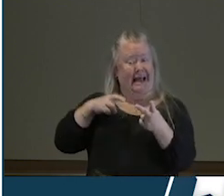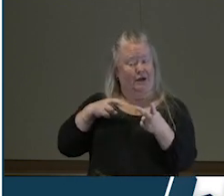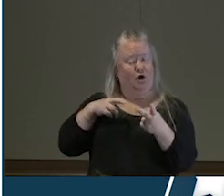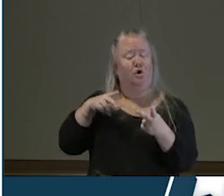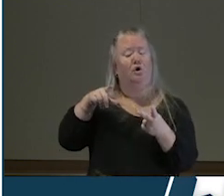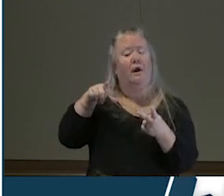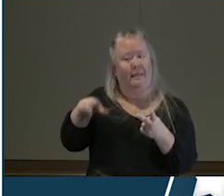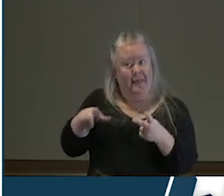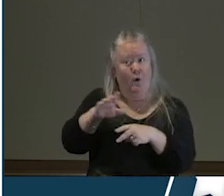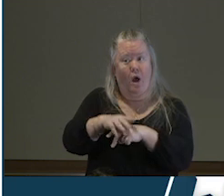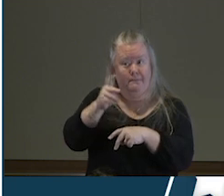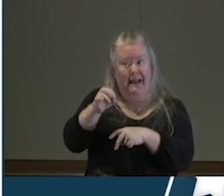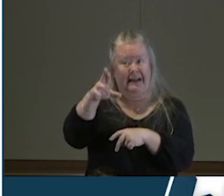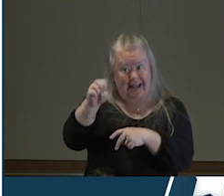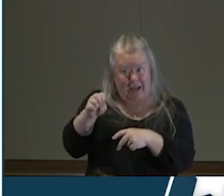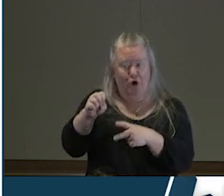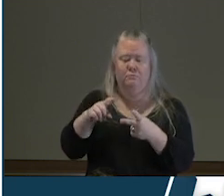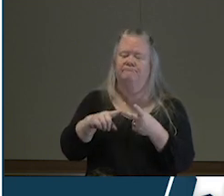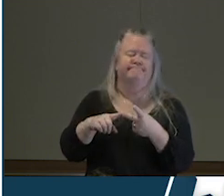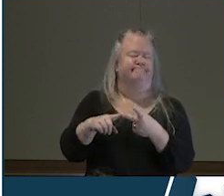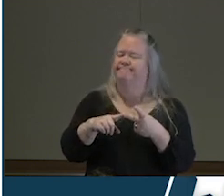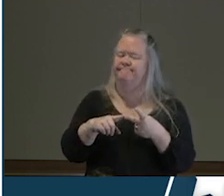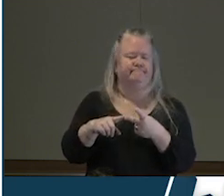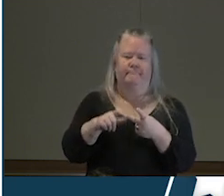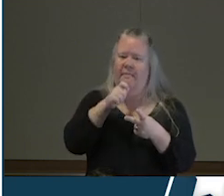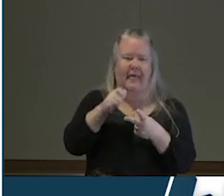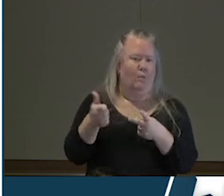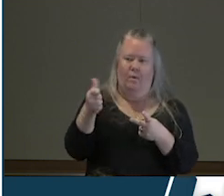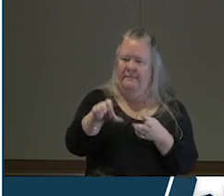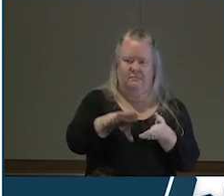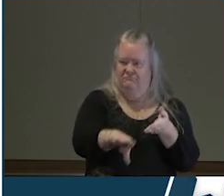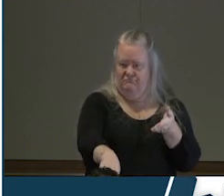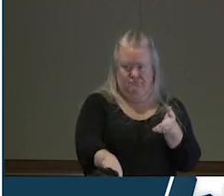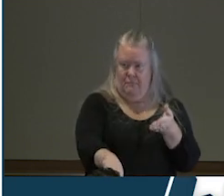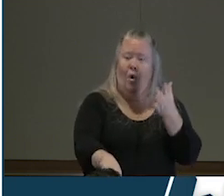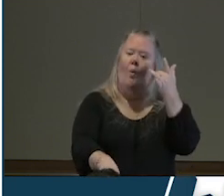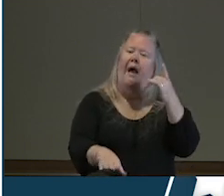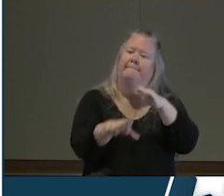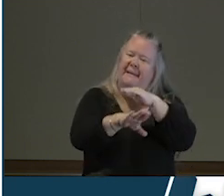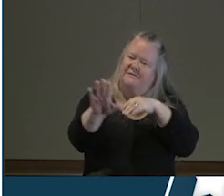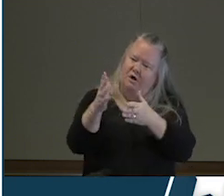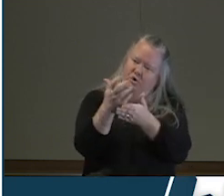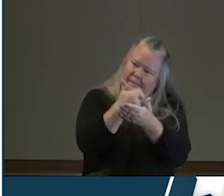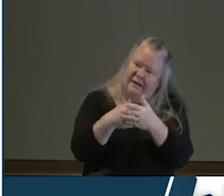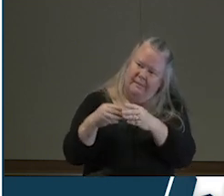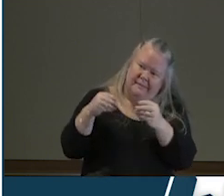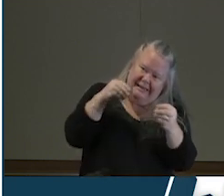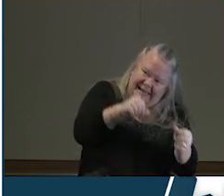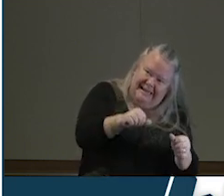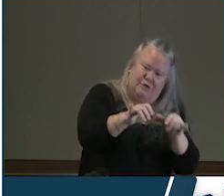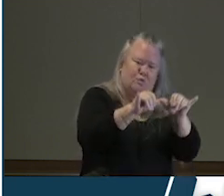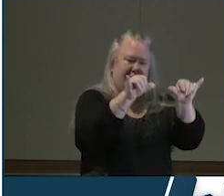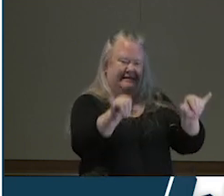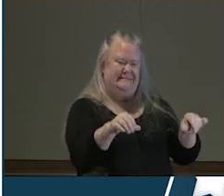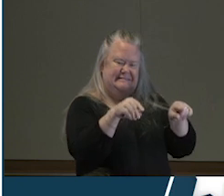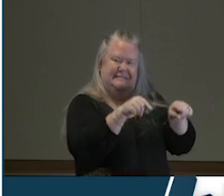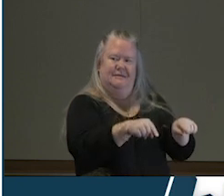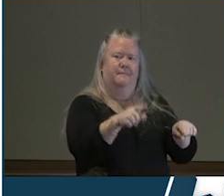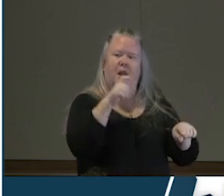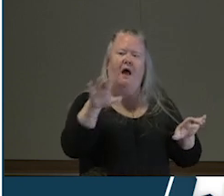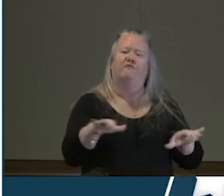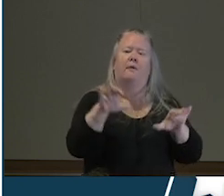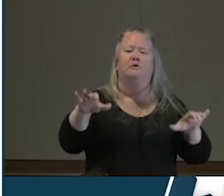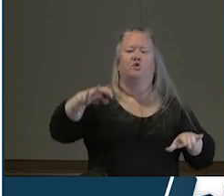they're on Medicare, that's not going to be disqualified. That's based off of your pay into the system, not just due from